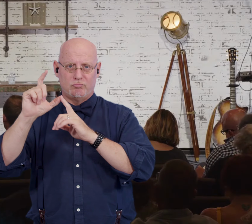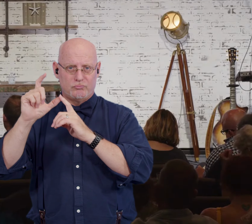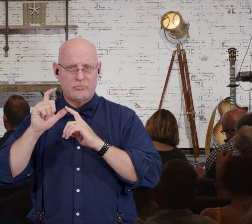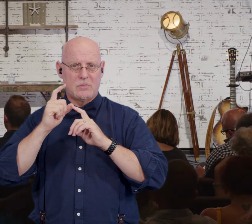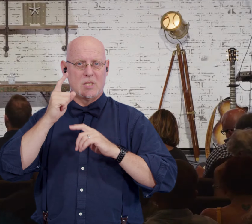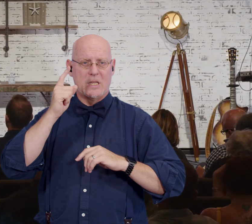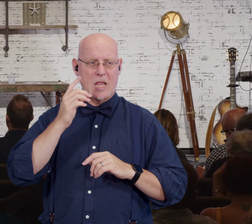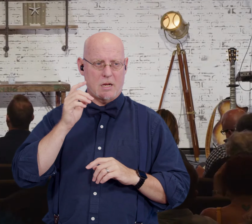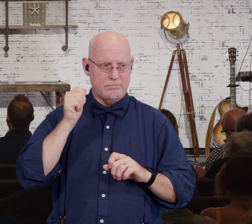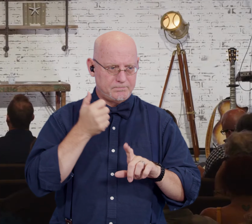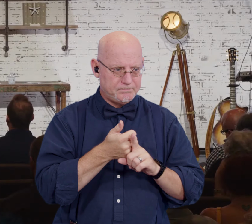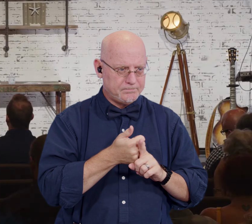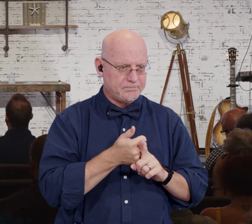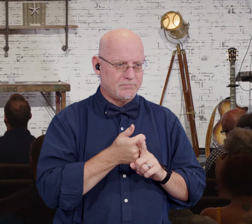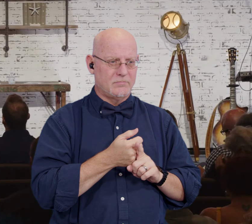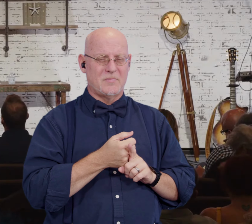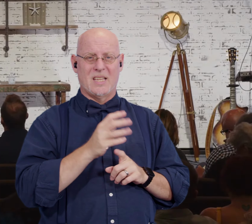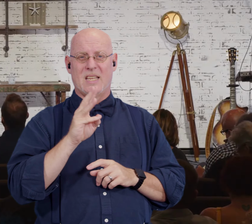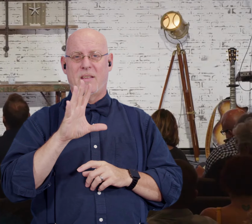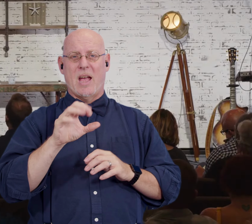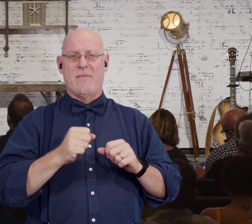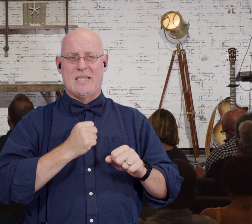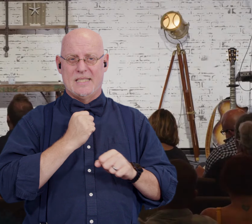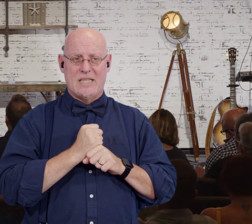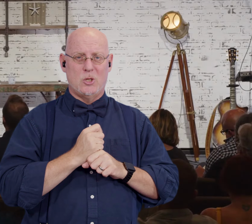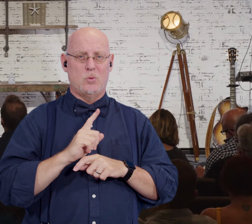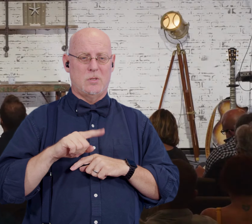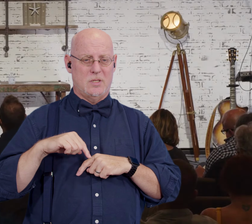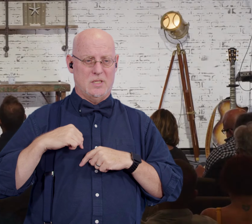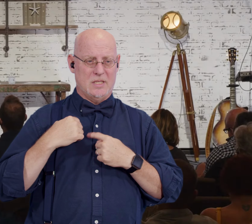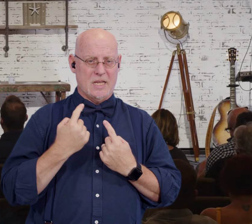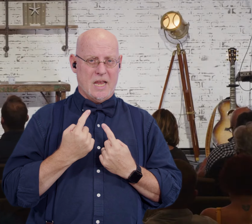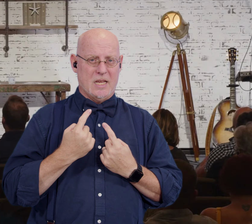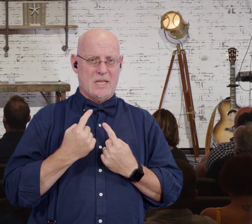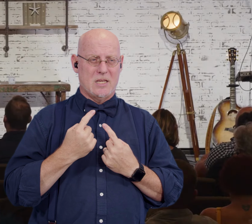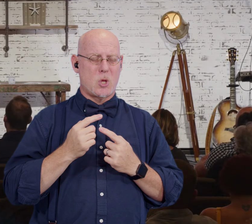word. It's been 65 years since the